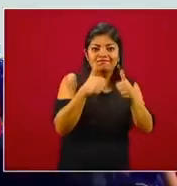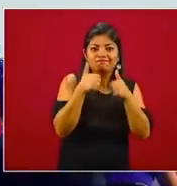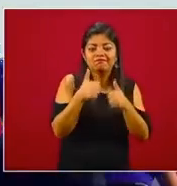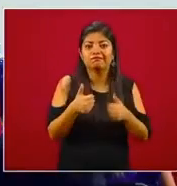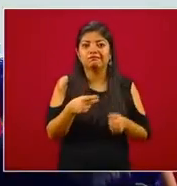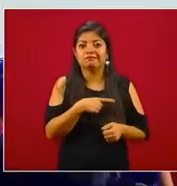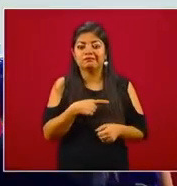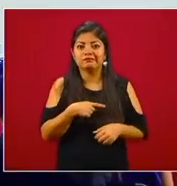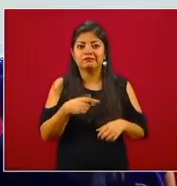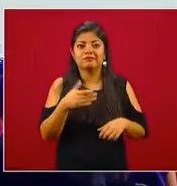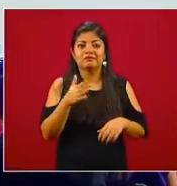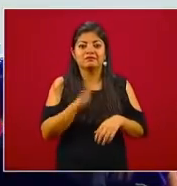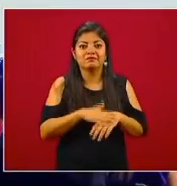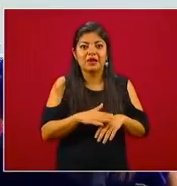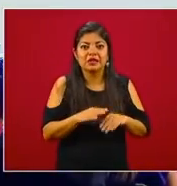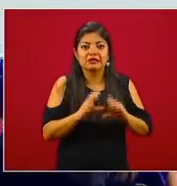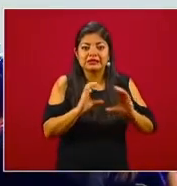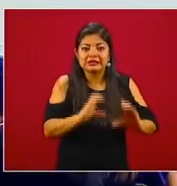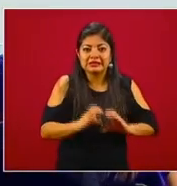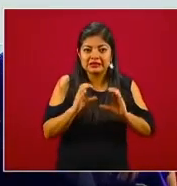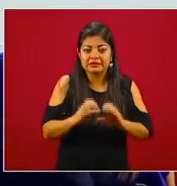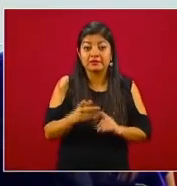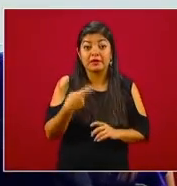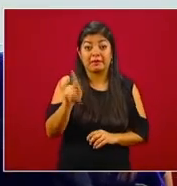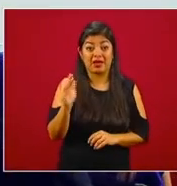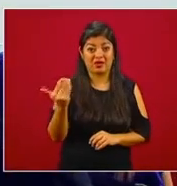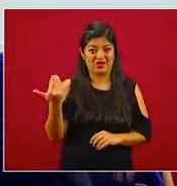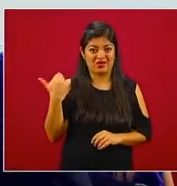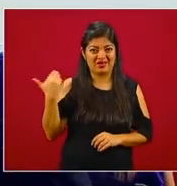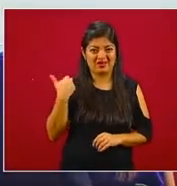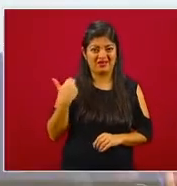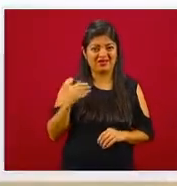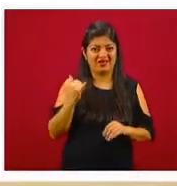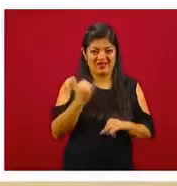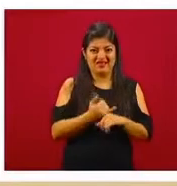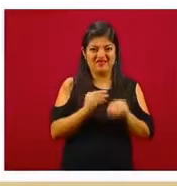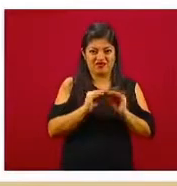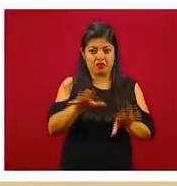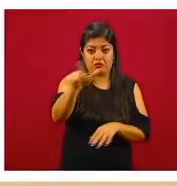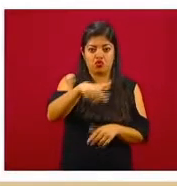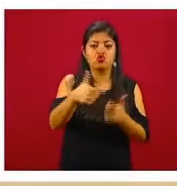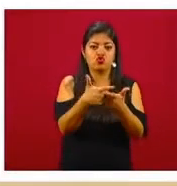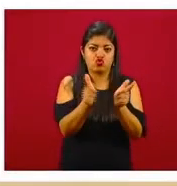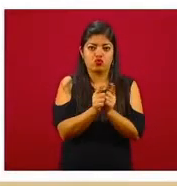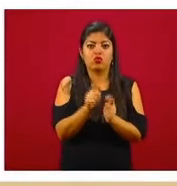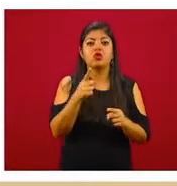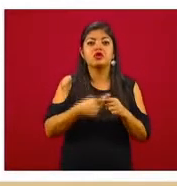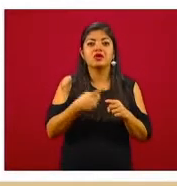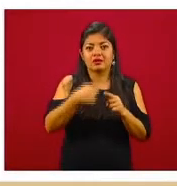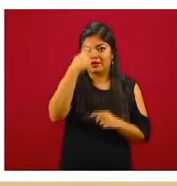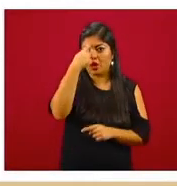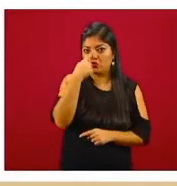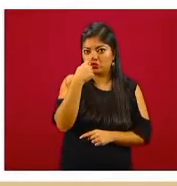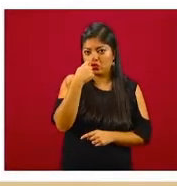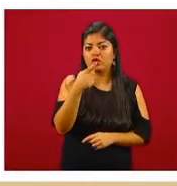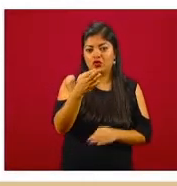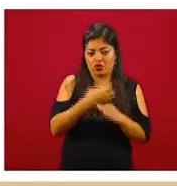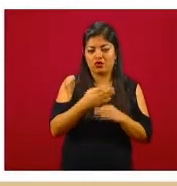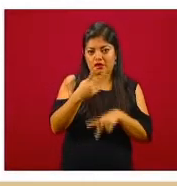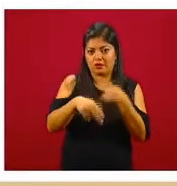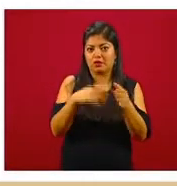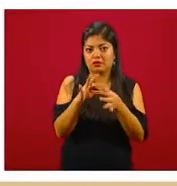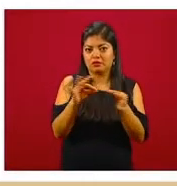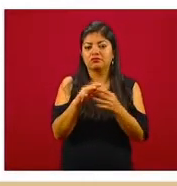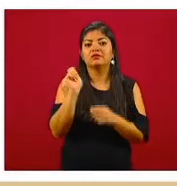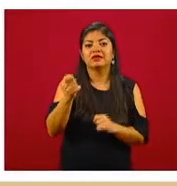to achieve. That requires a lot of intervention, but on our newest report that we have